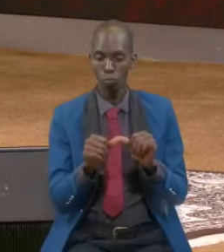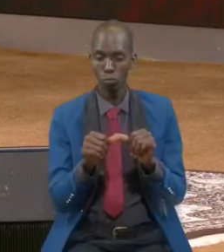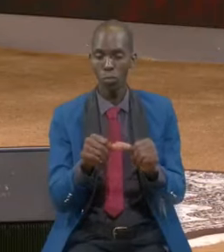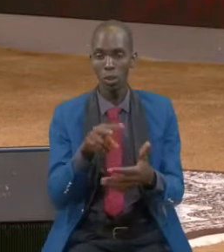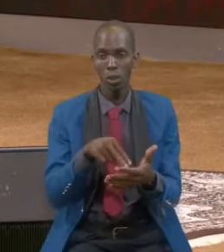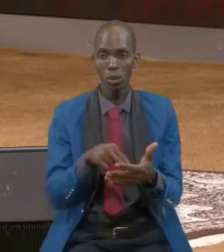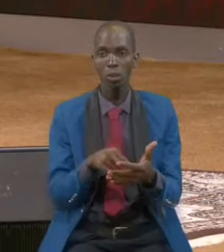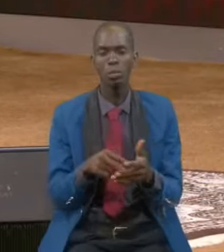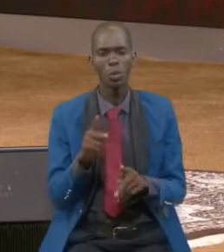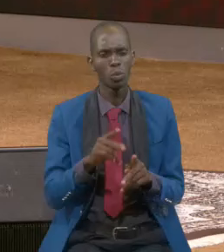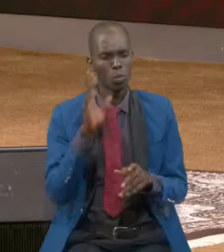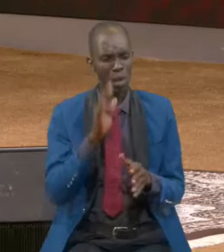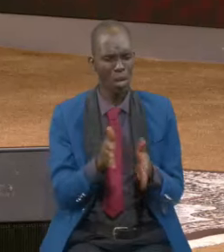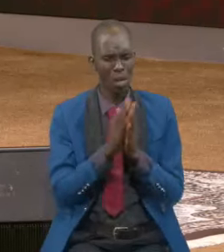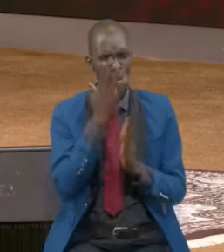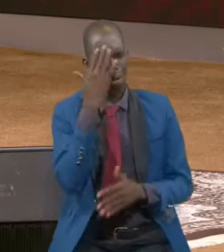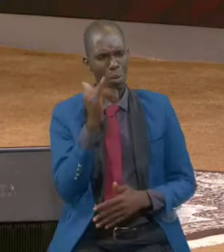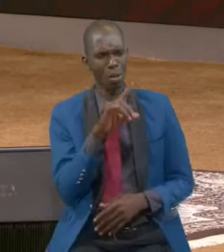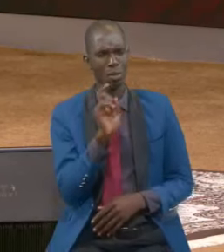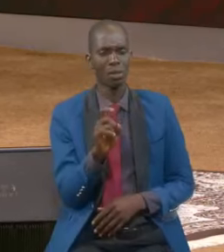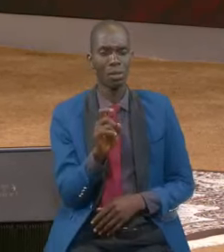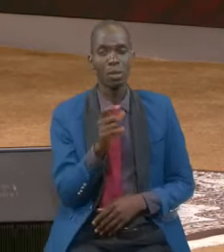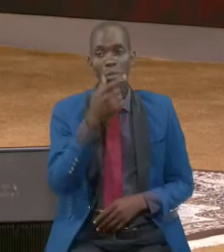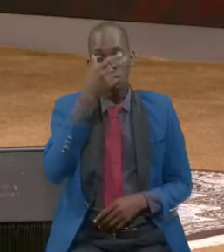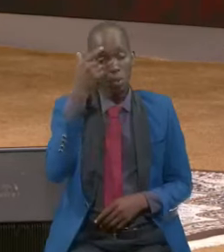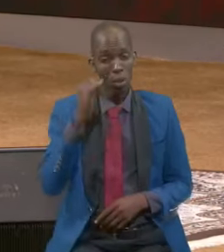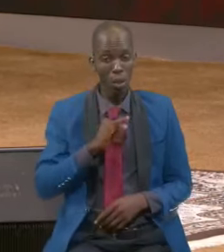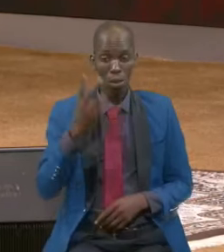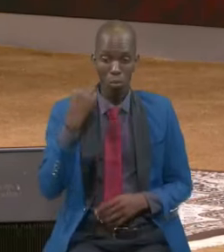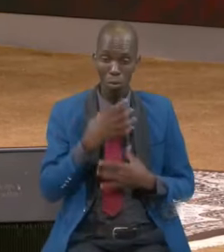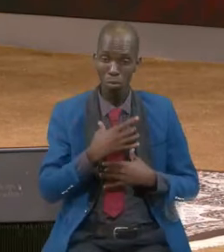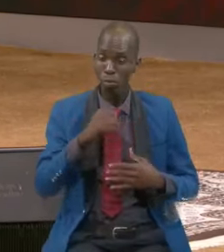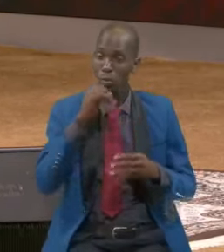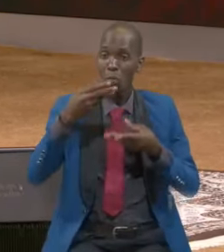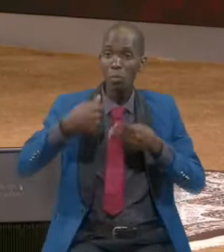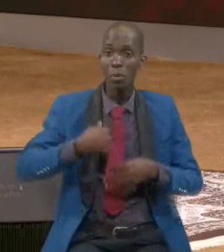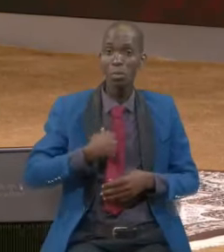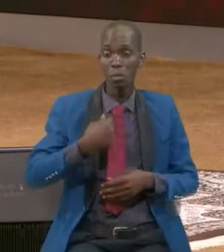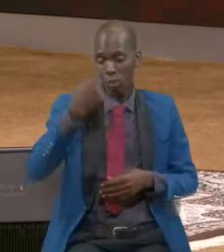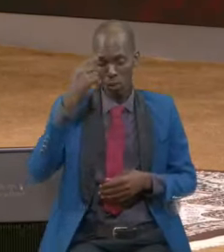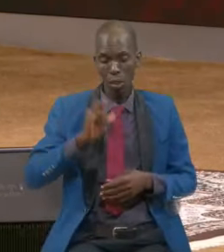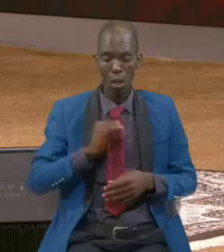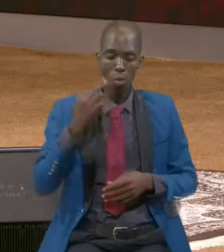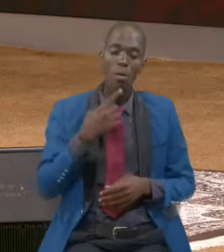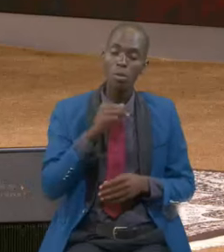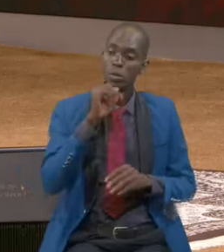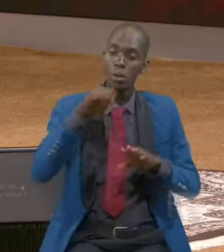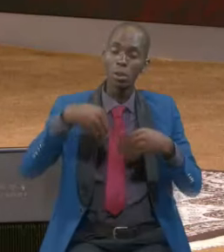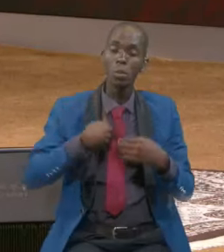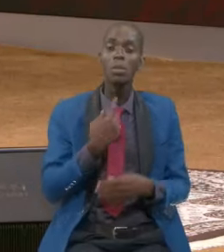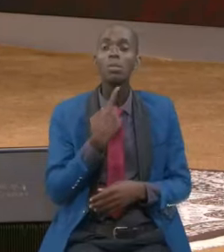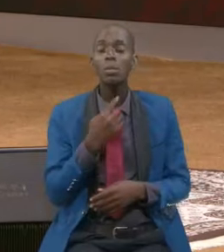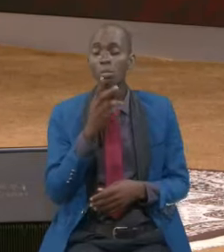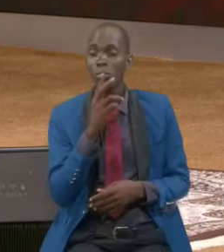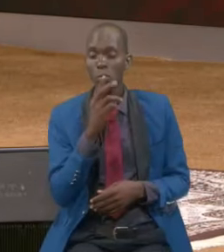people are going to ask why. Because I was hungry, you didn't feed me. I was thirsty, you didn't give me drink. I